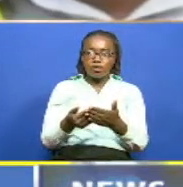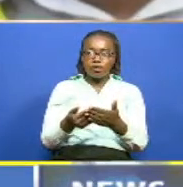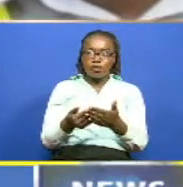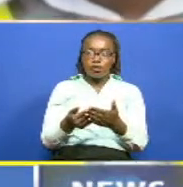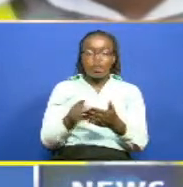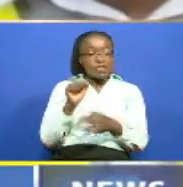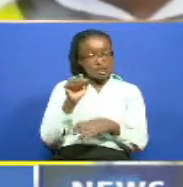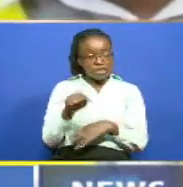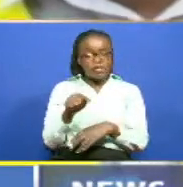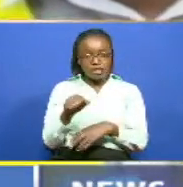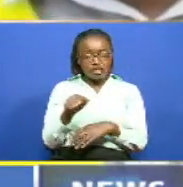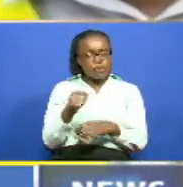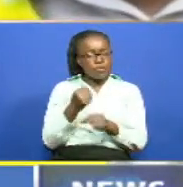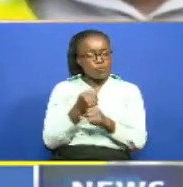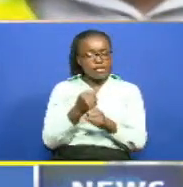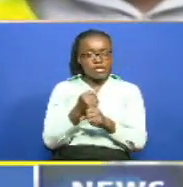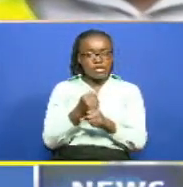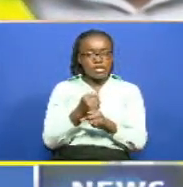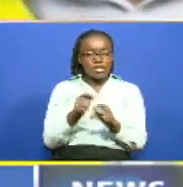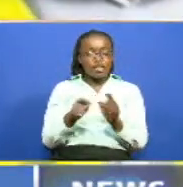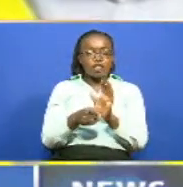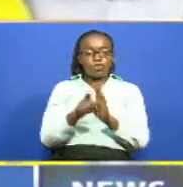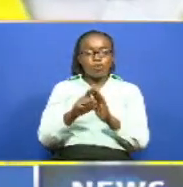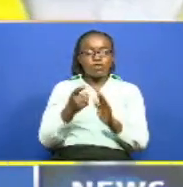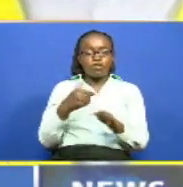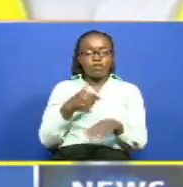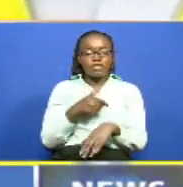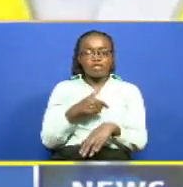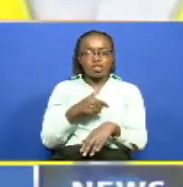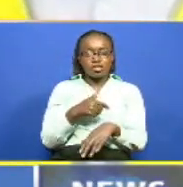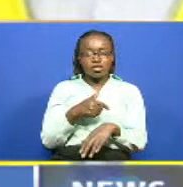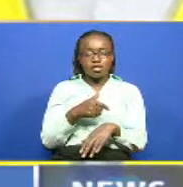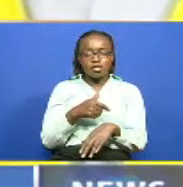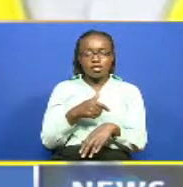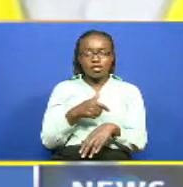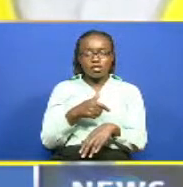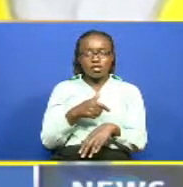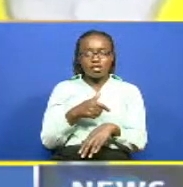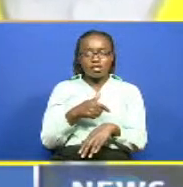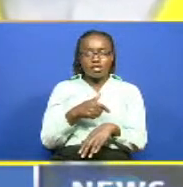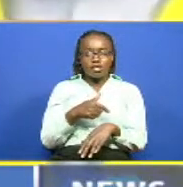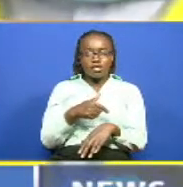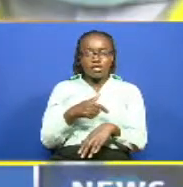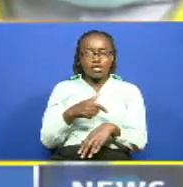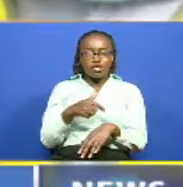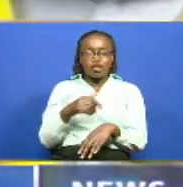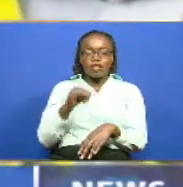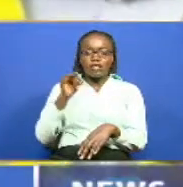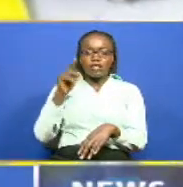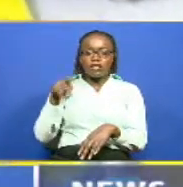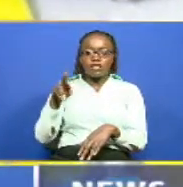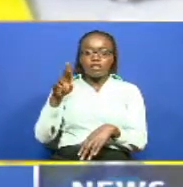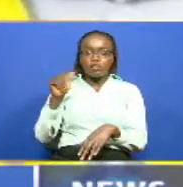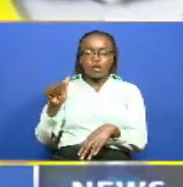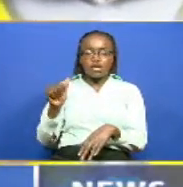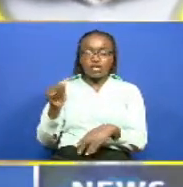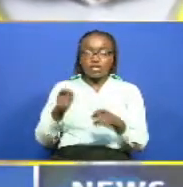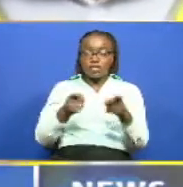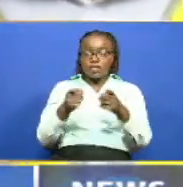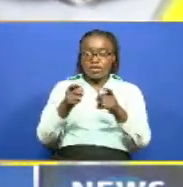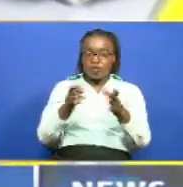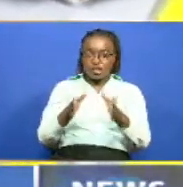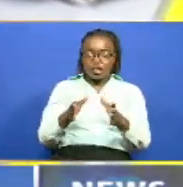yes, we did that as required of us, and IPRA, who are the regulator, they are looking at